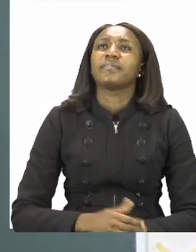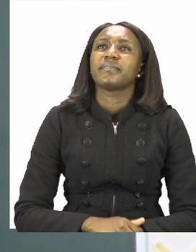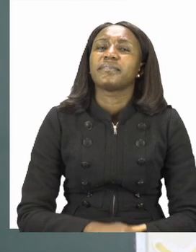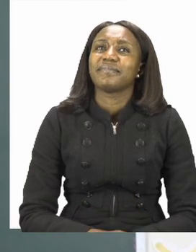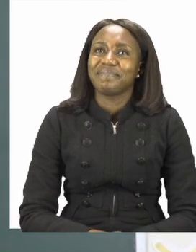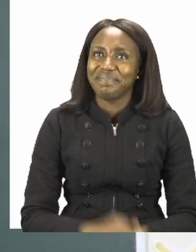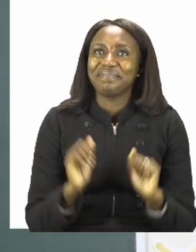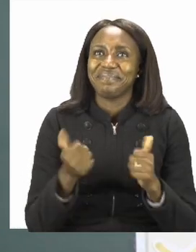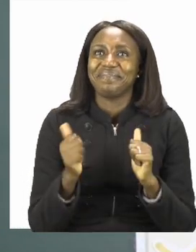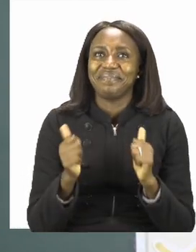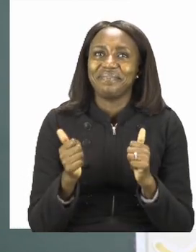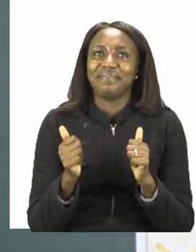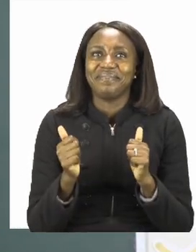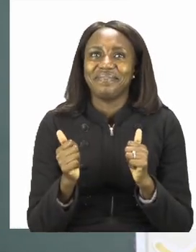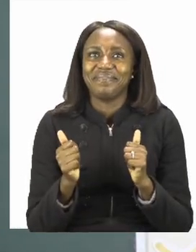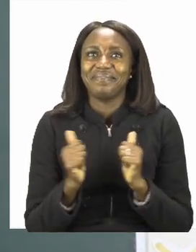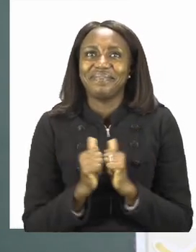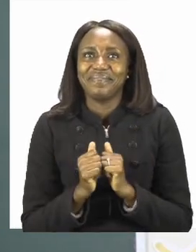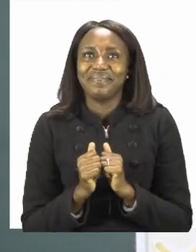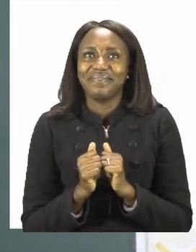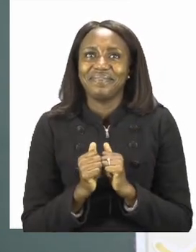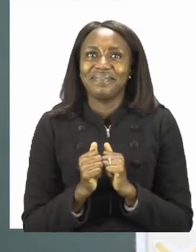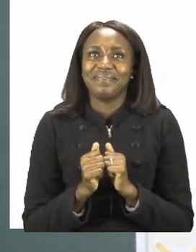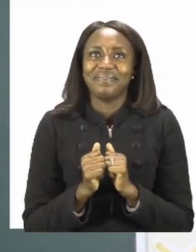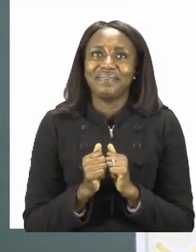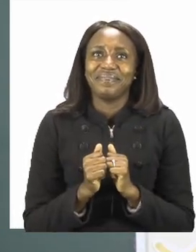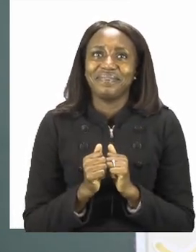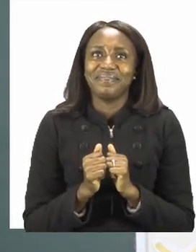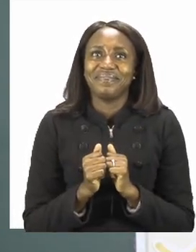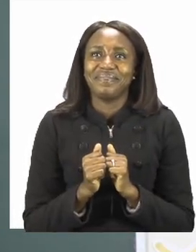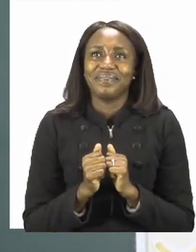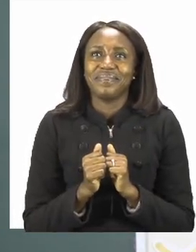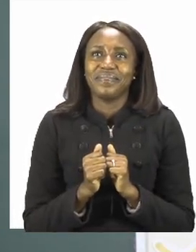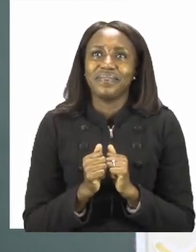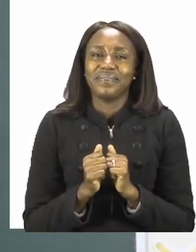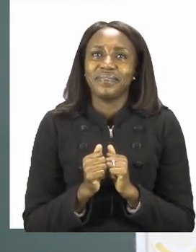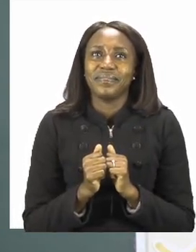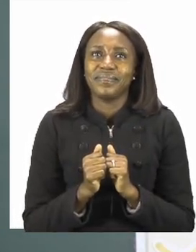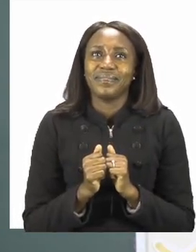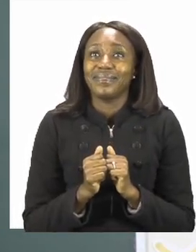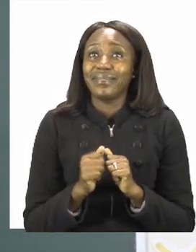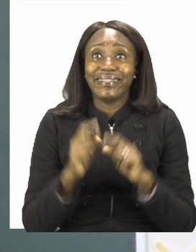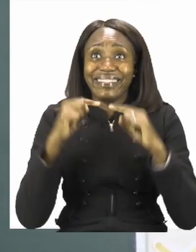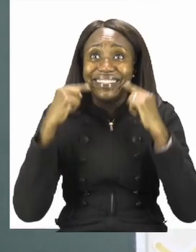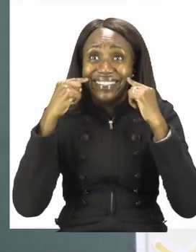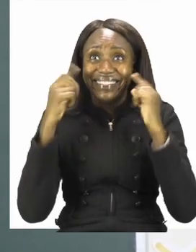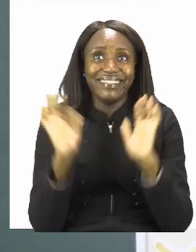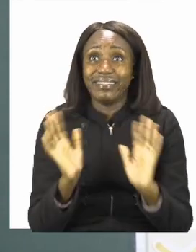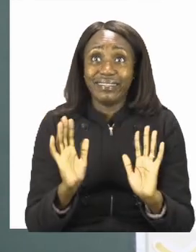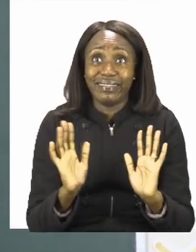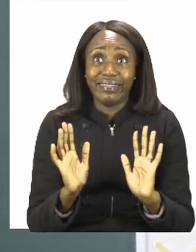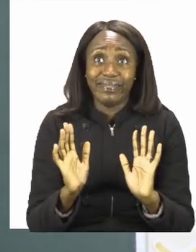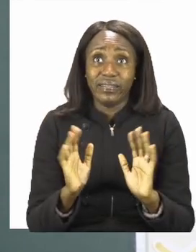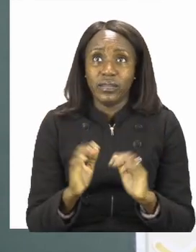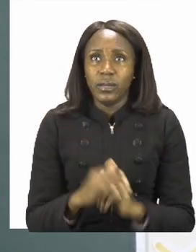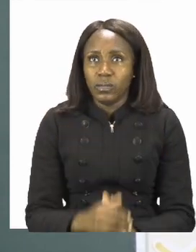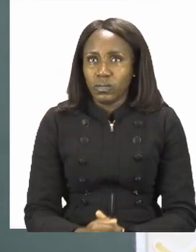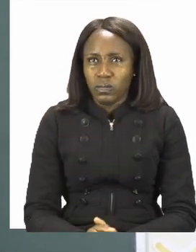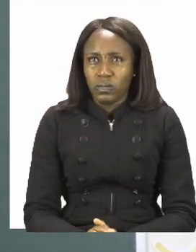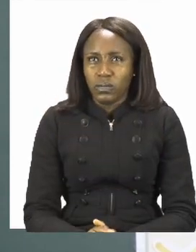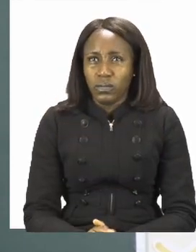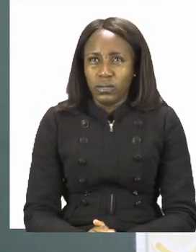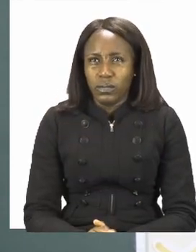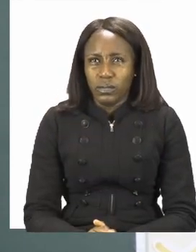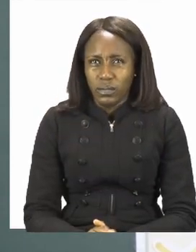Good job. Don't forget that your lips are actually going the other way. So instead of smiling, you are